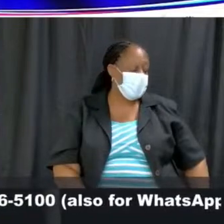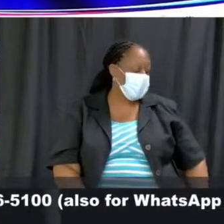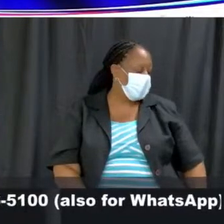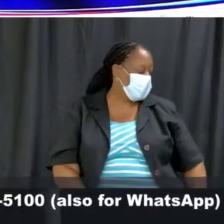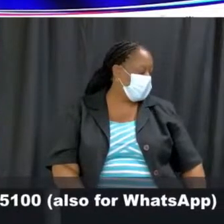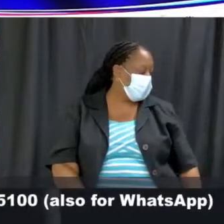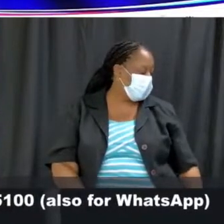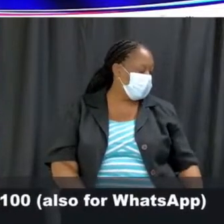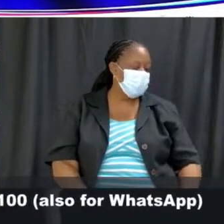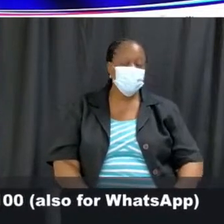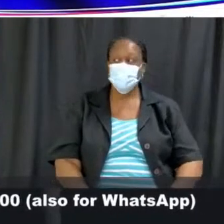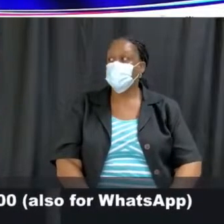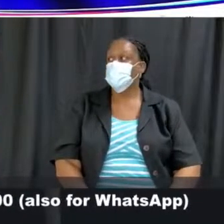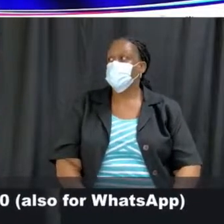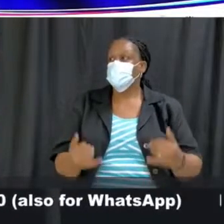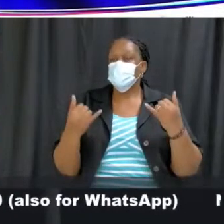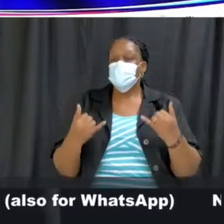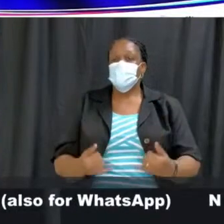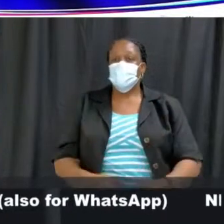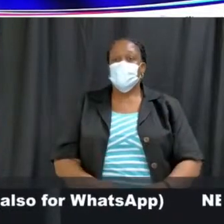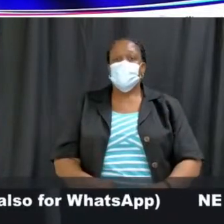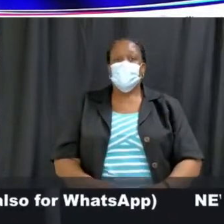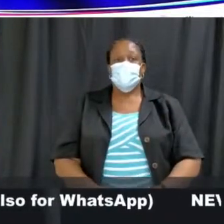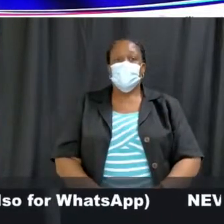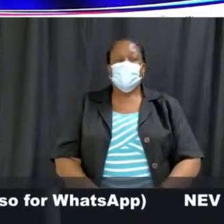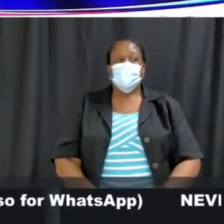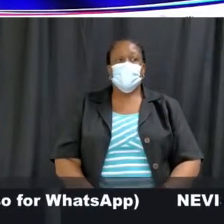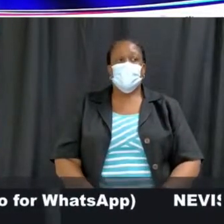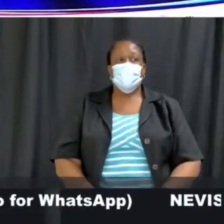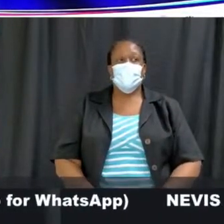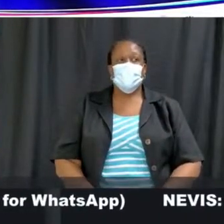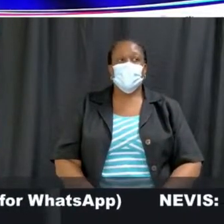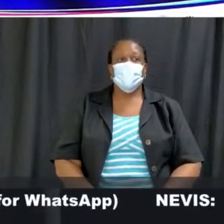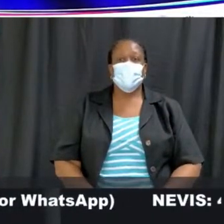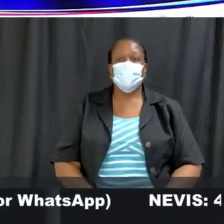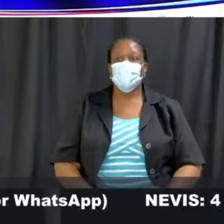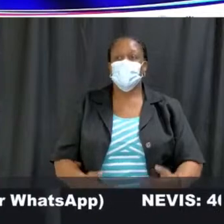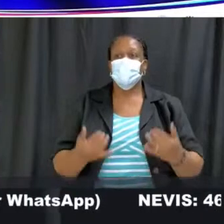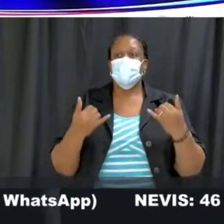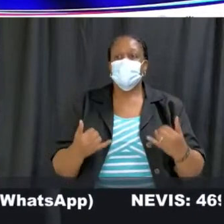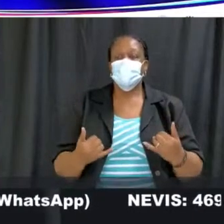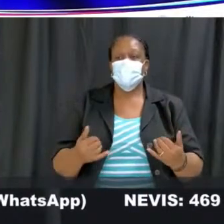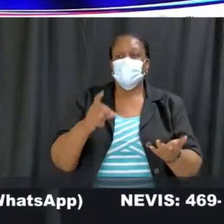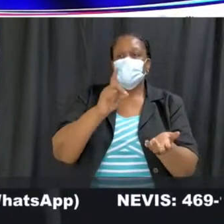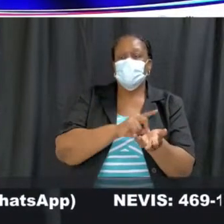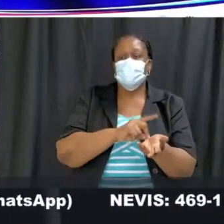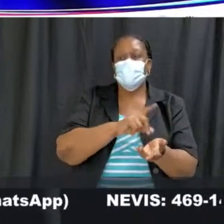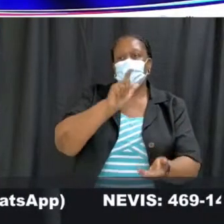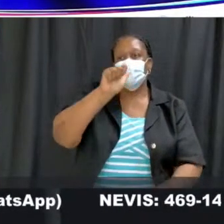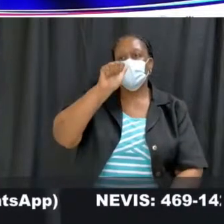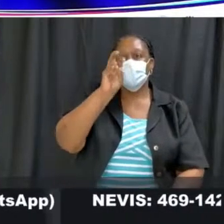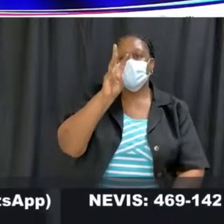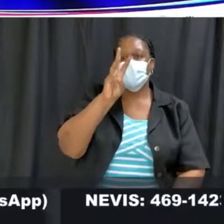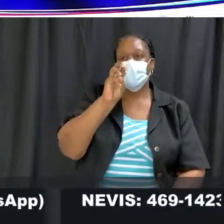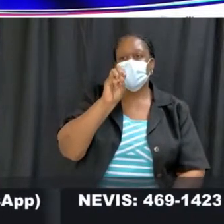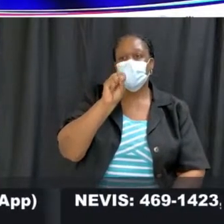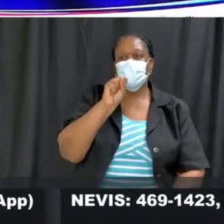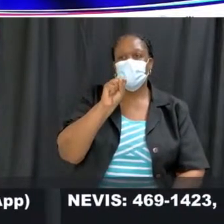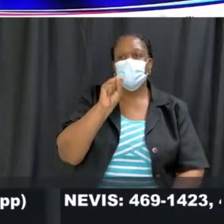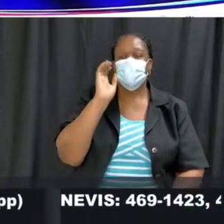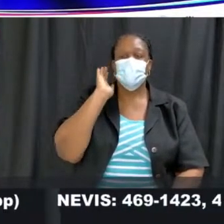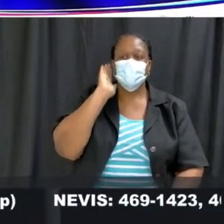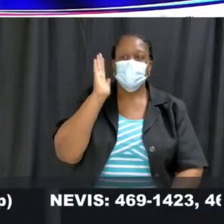Thank you, Superintendent. I now invite the Chief Medical Officer, Dr. Hazel Laws, to present us with the